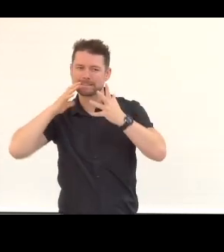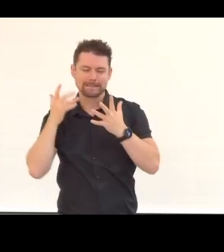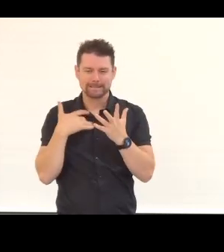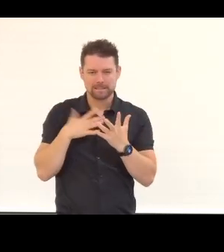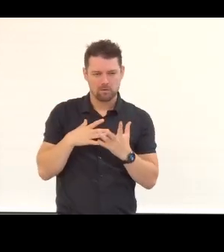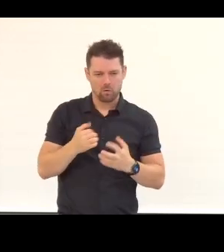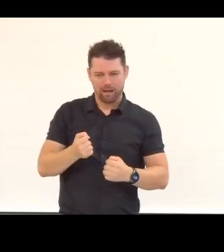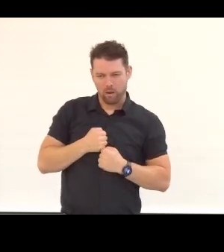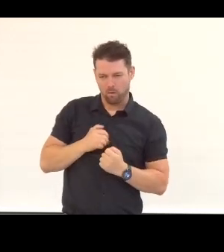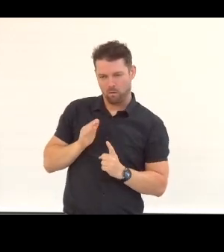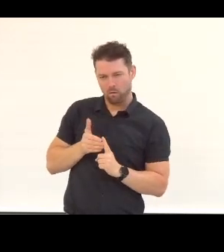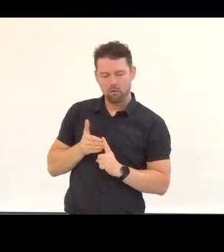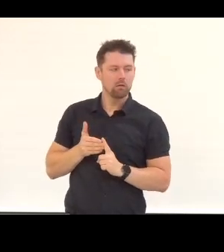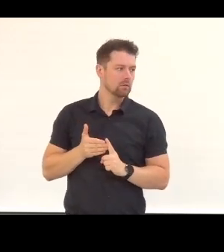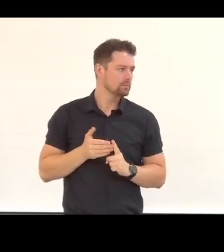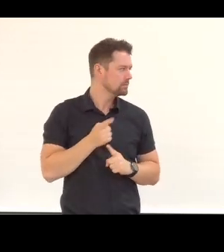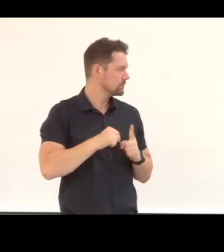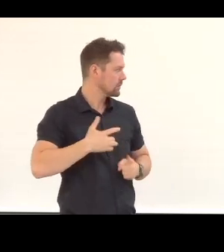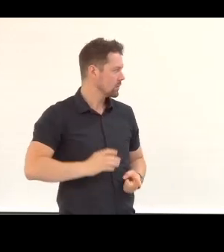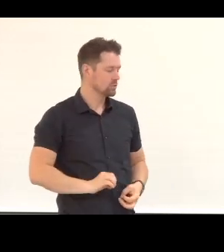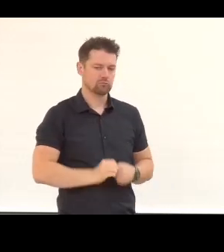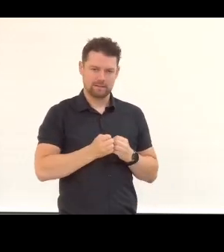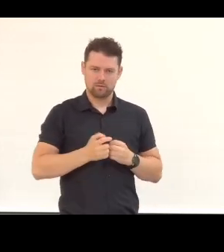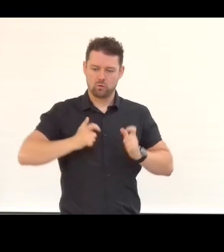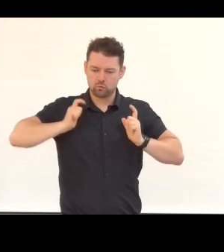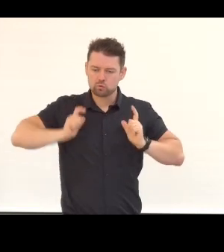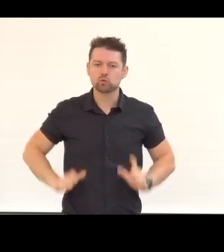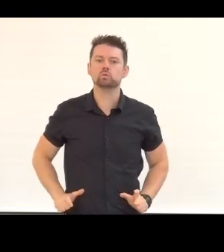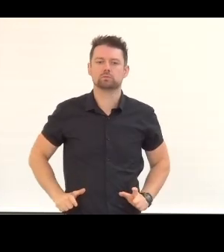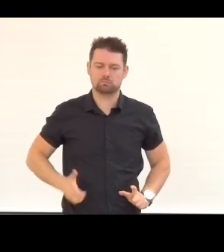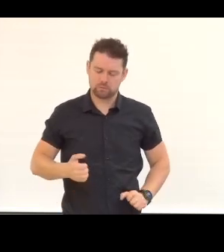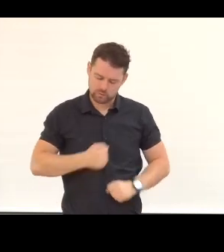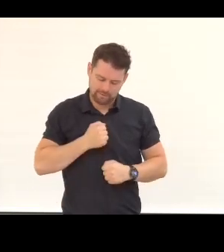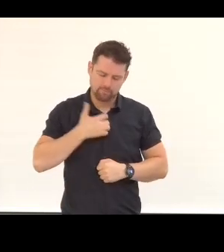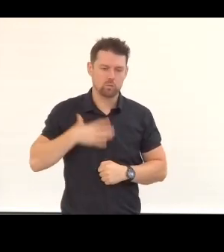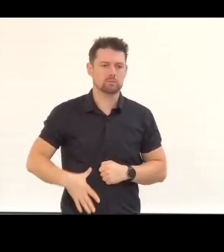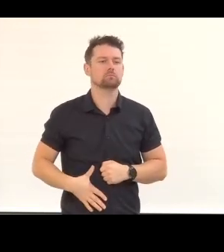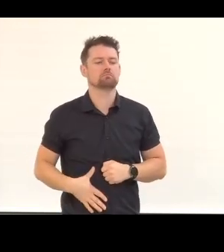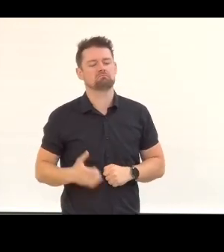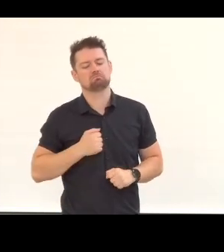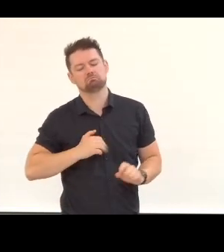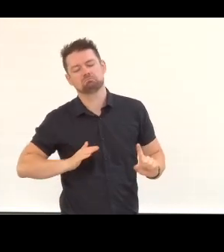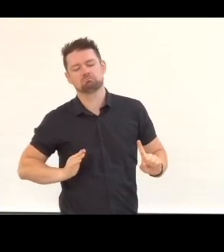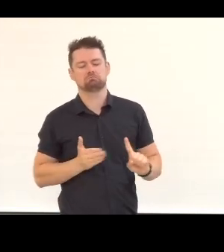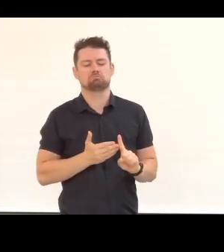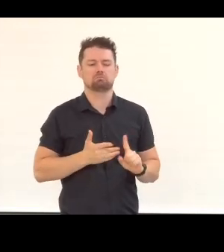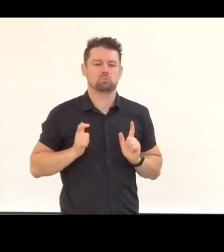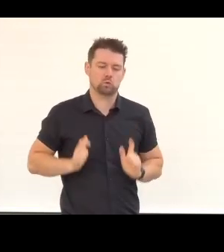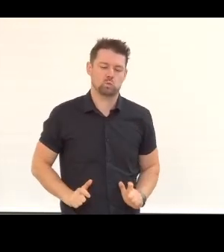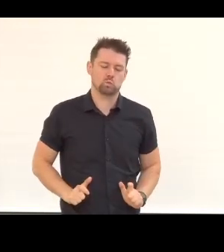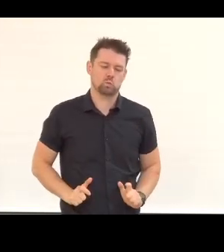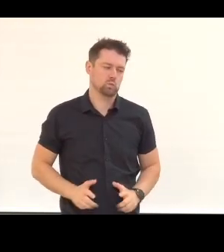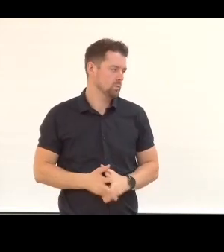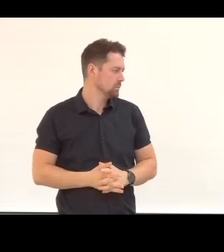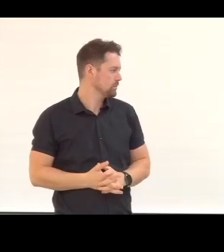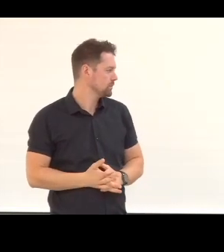research. So we said, yes, we want to develop our spacesuit ourselves. This was one of the goals. Okay,